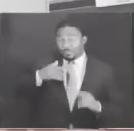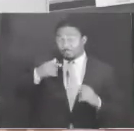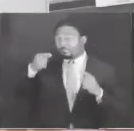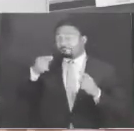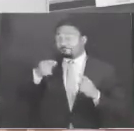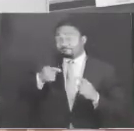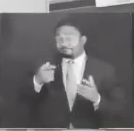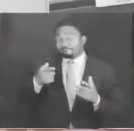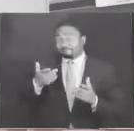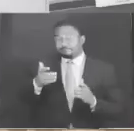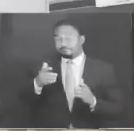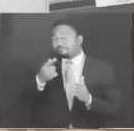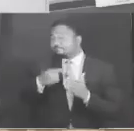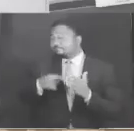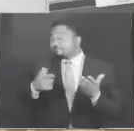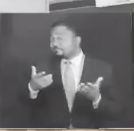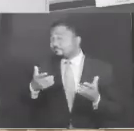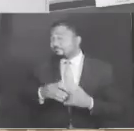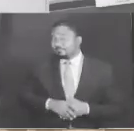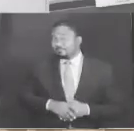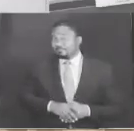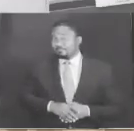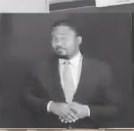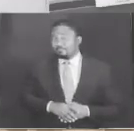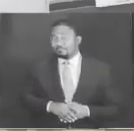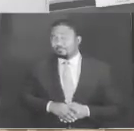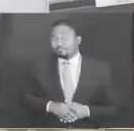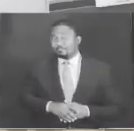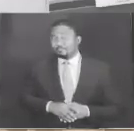effect that to the extent that